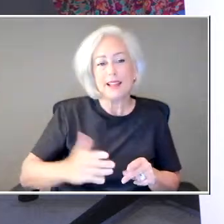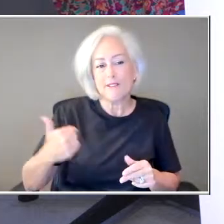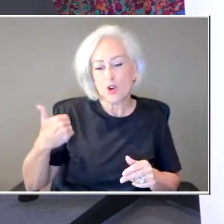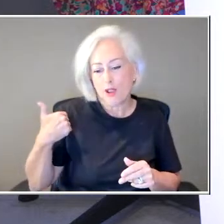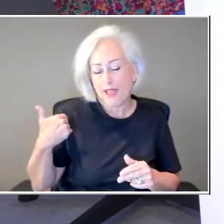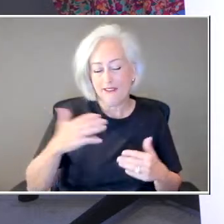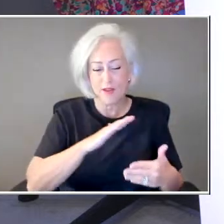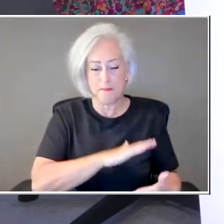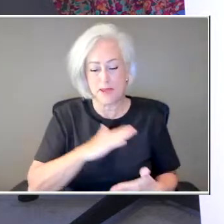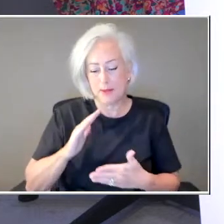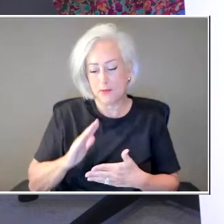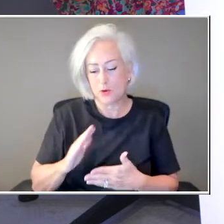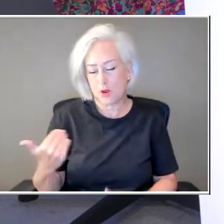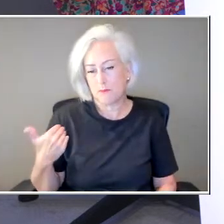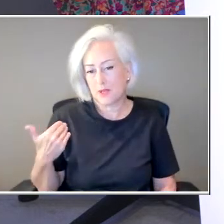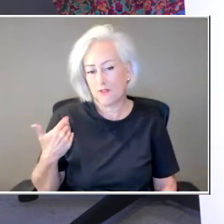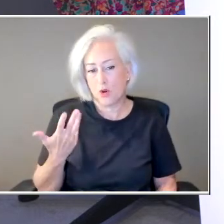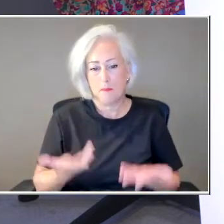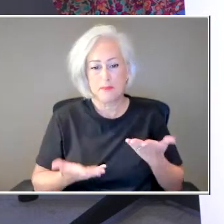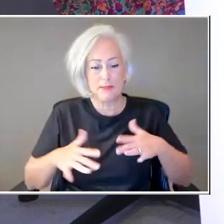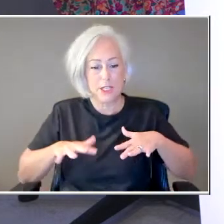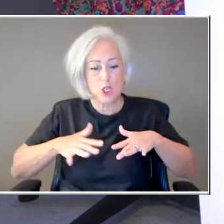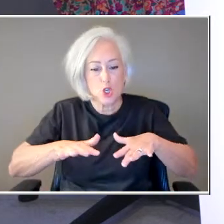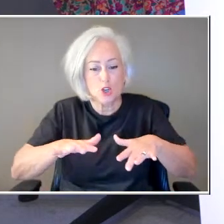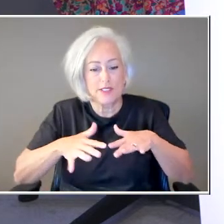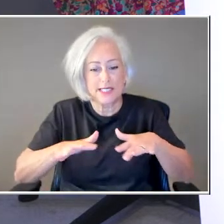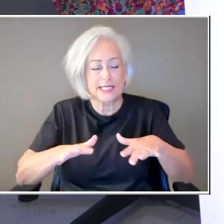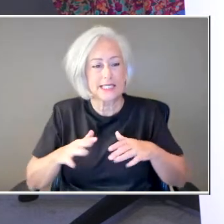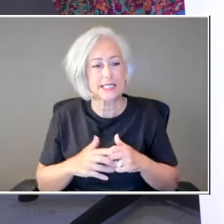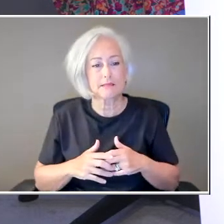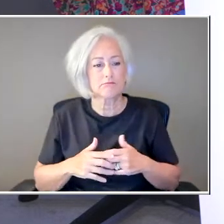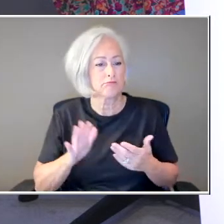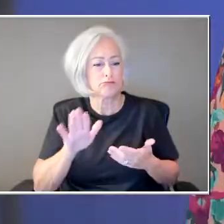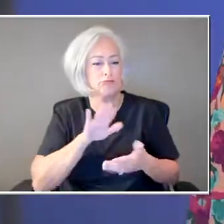before that might be nervous to do it? What would be your advice?